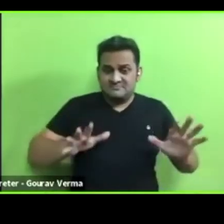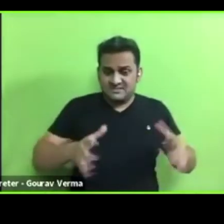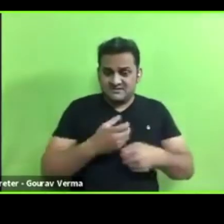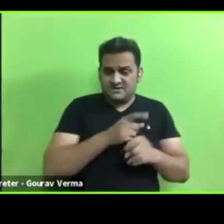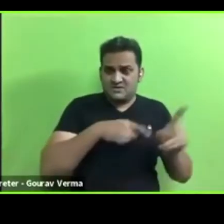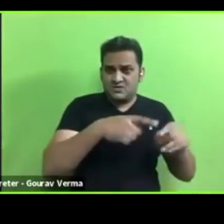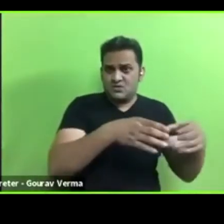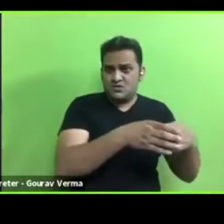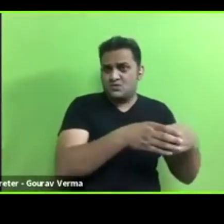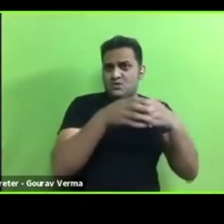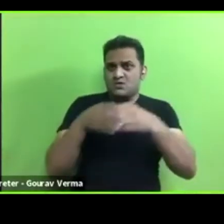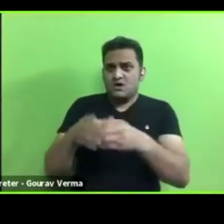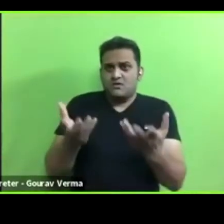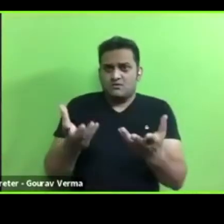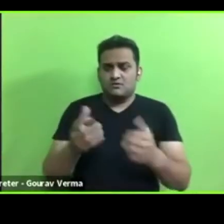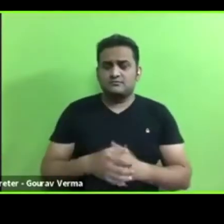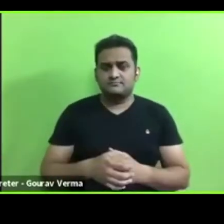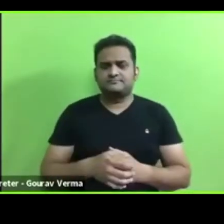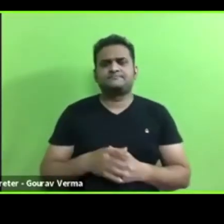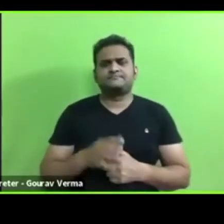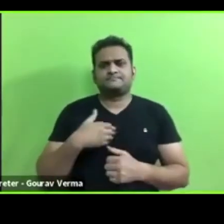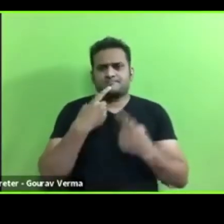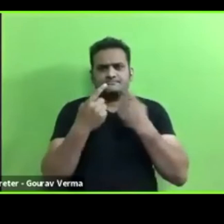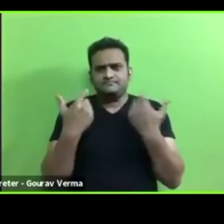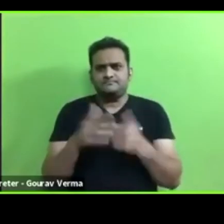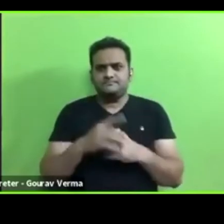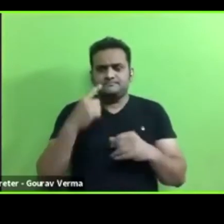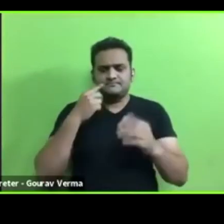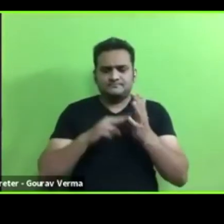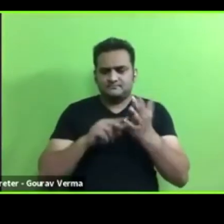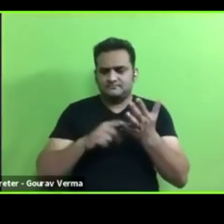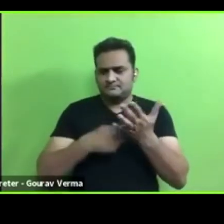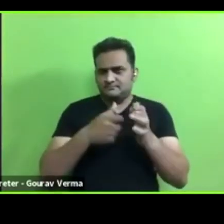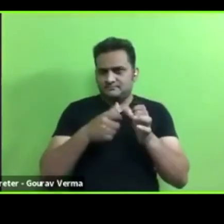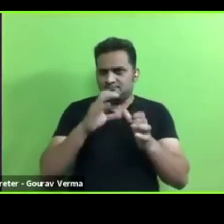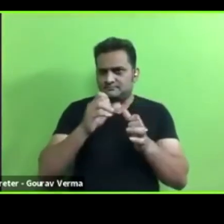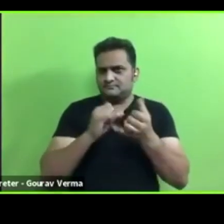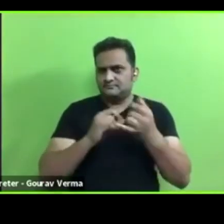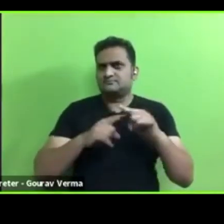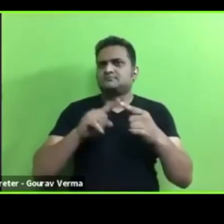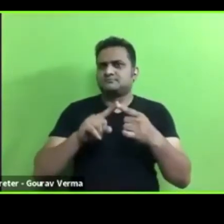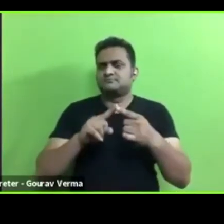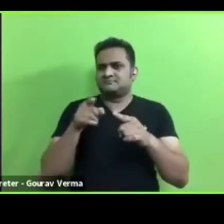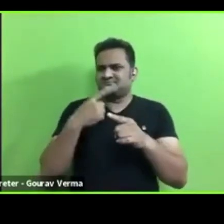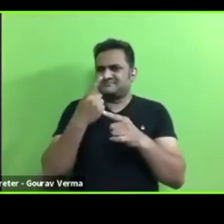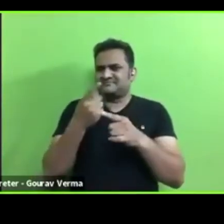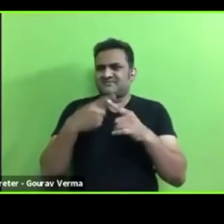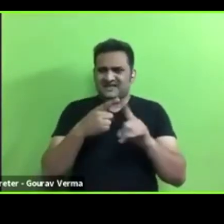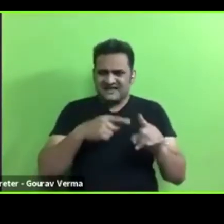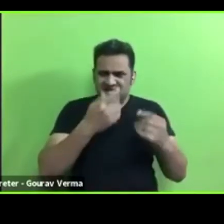be. I have spoken about intra-caste, but exactly everything I've said is applicable